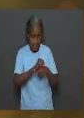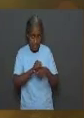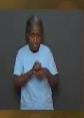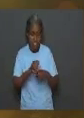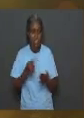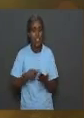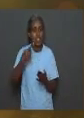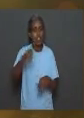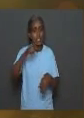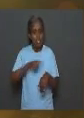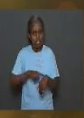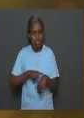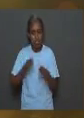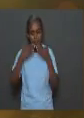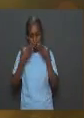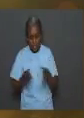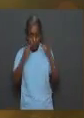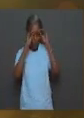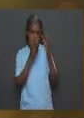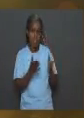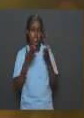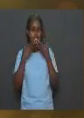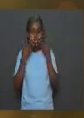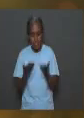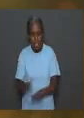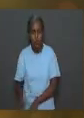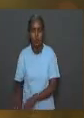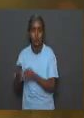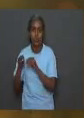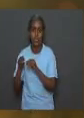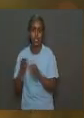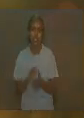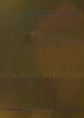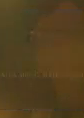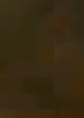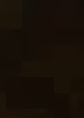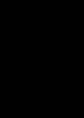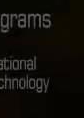Until next time, thank you, teacher. Thank you, students.